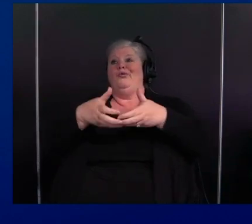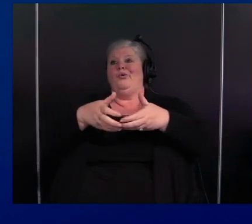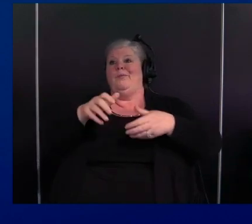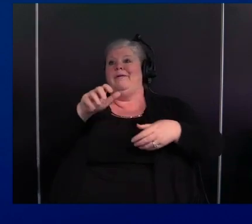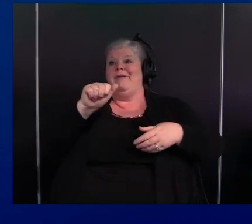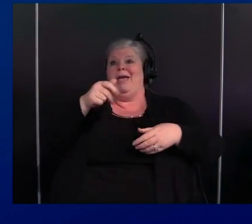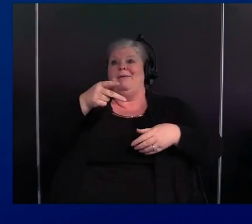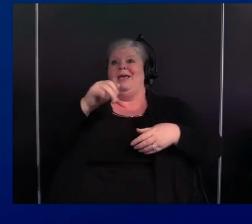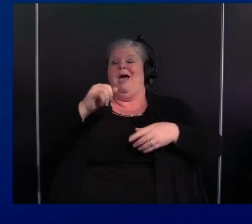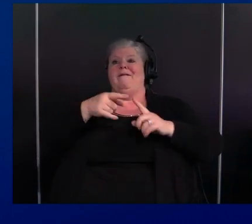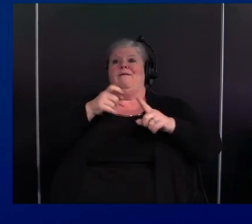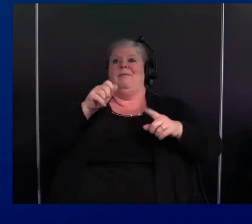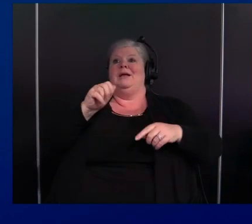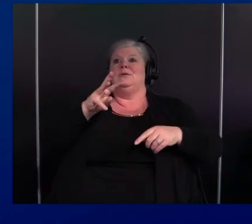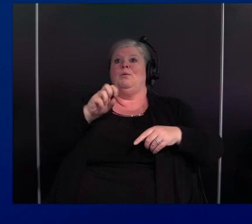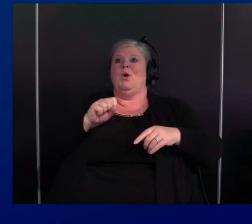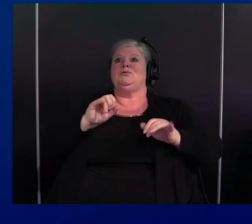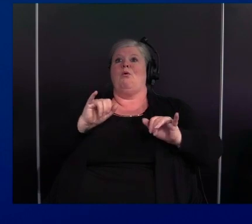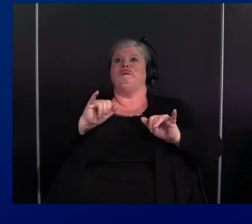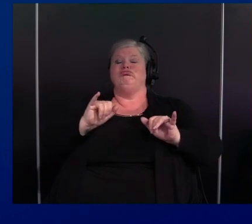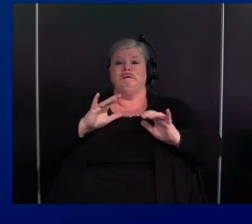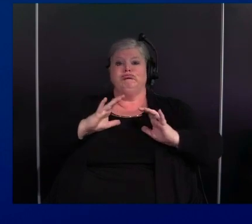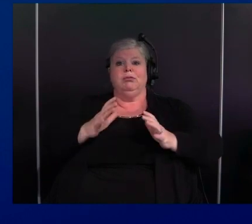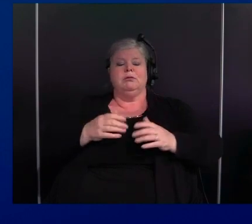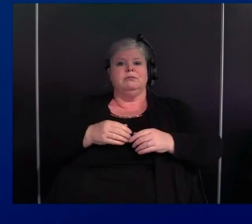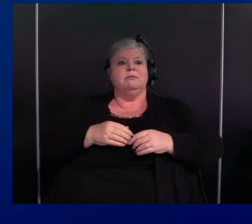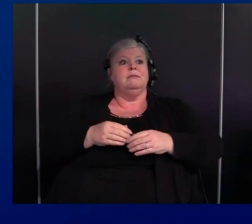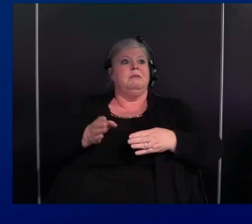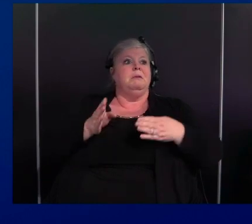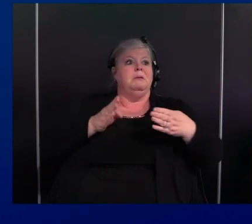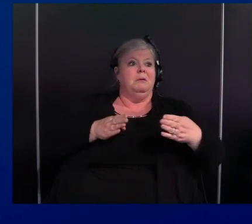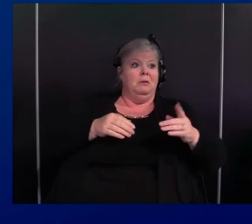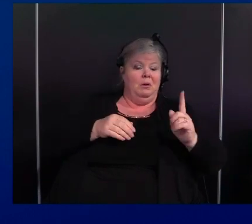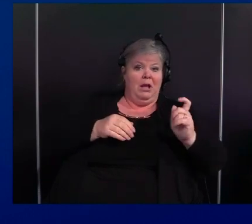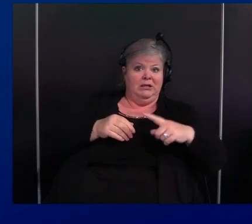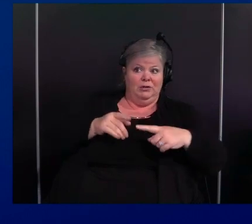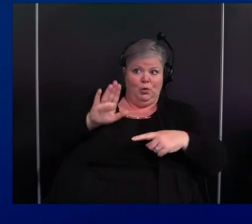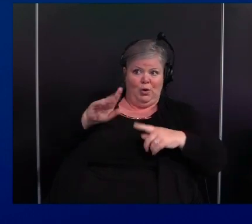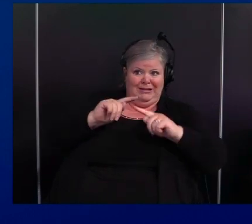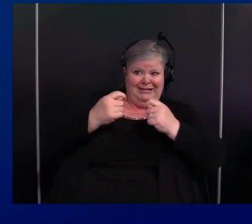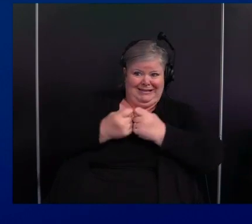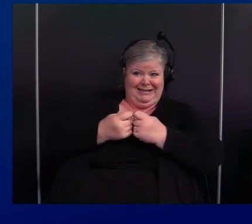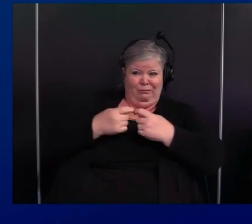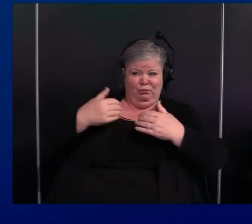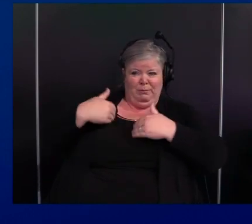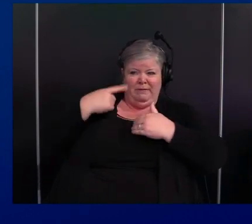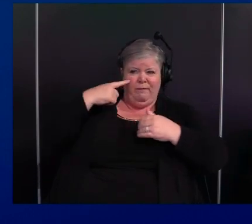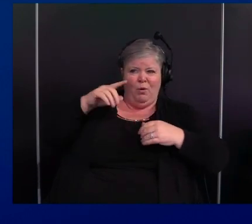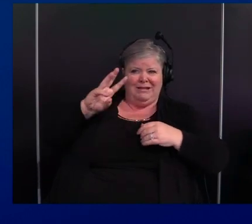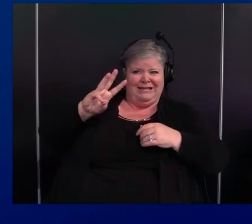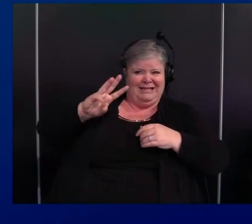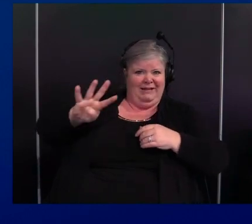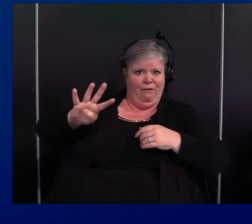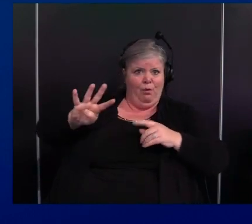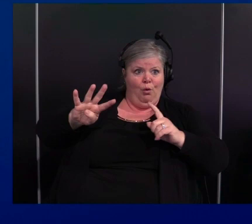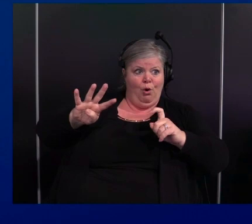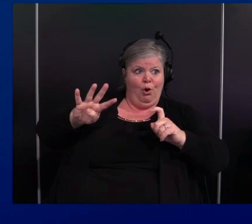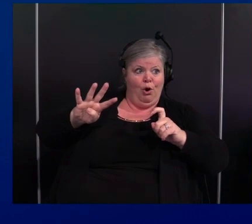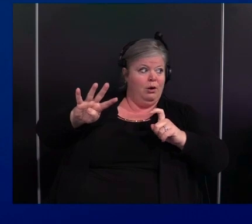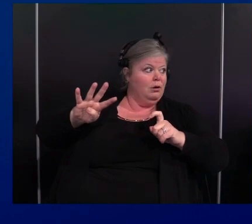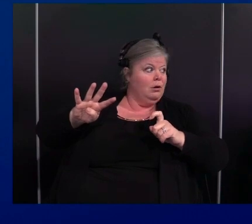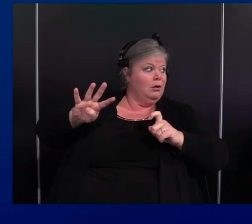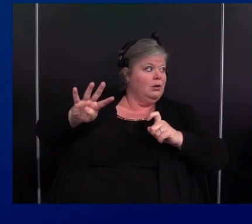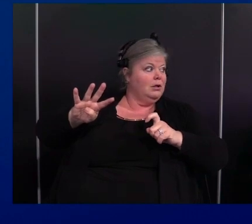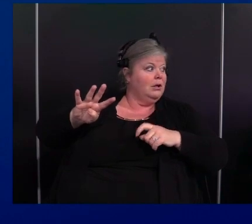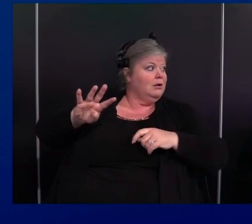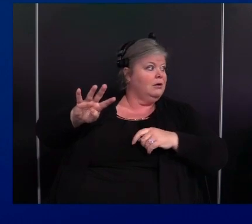AWS. I wanted to ask you earlier, Ken, is your team the one responsible for SigV4? Not directly. So